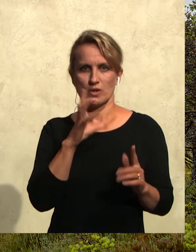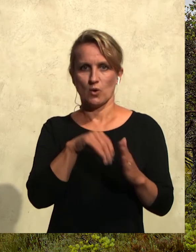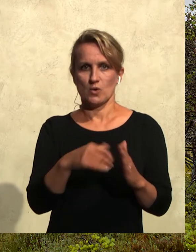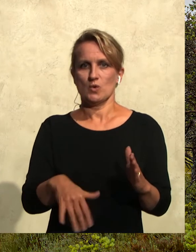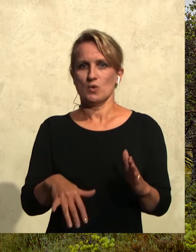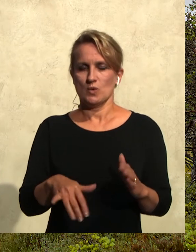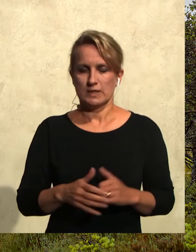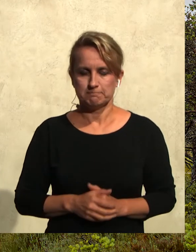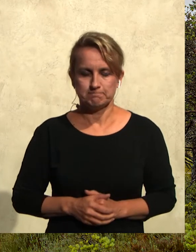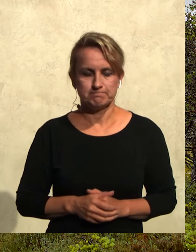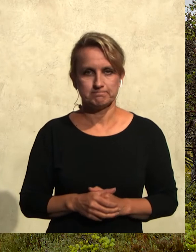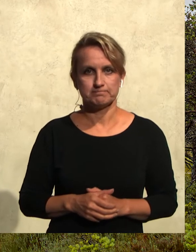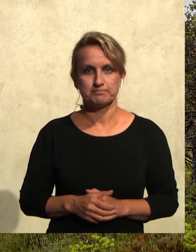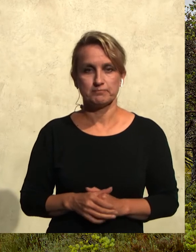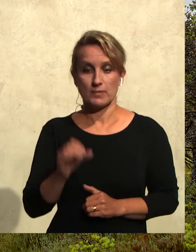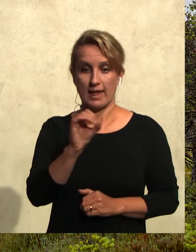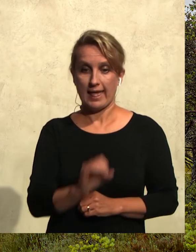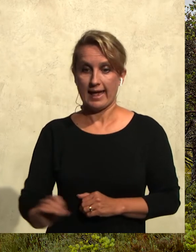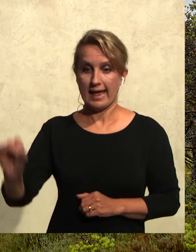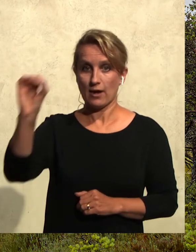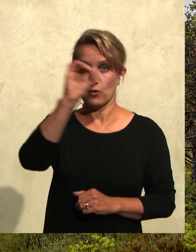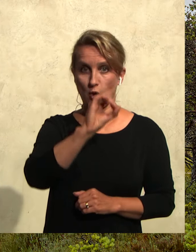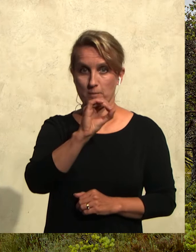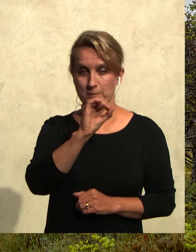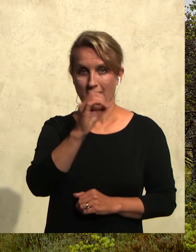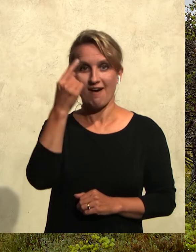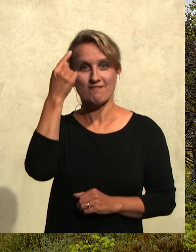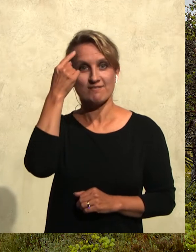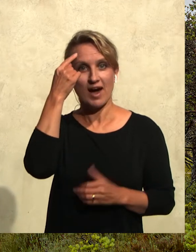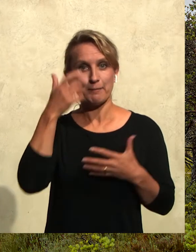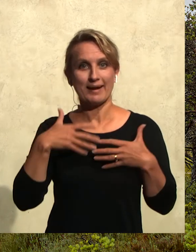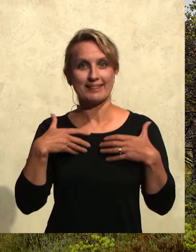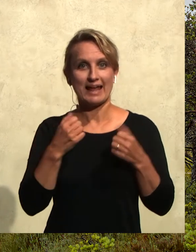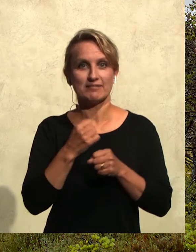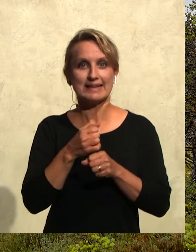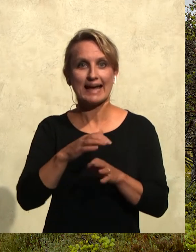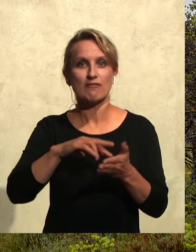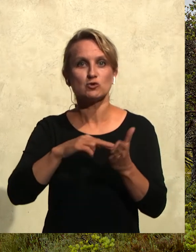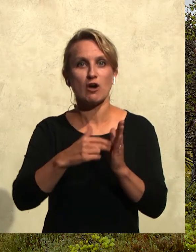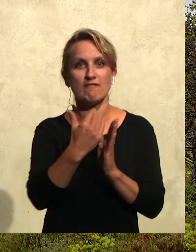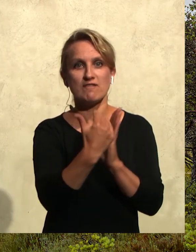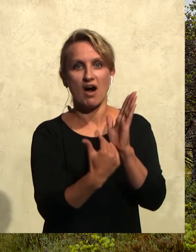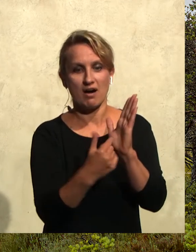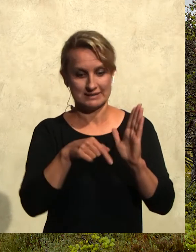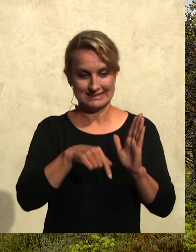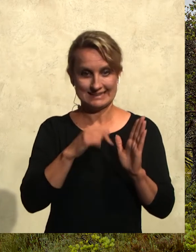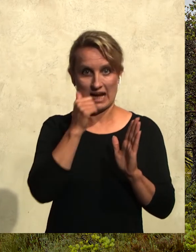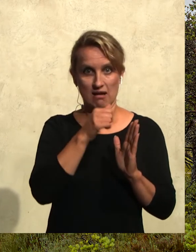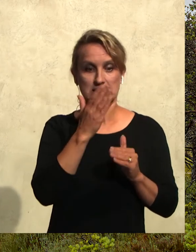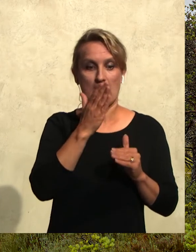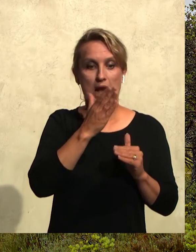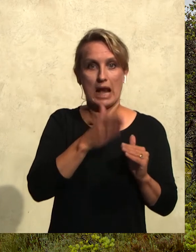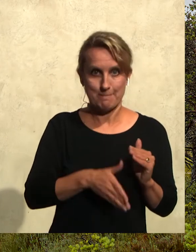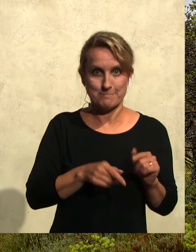The European Mental Health Action Plan, which, as I said, is expiring this year, has sought to